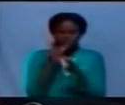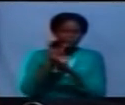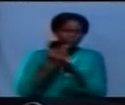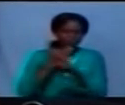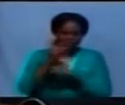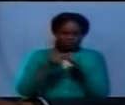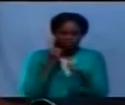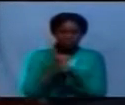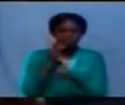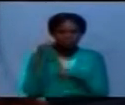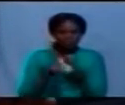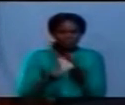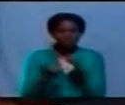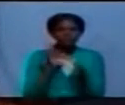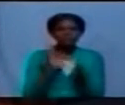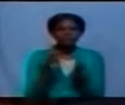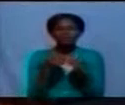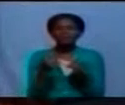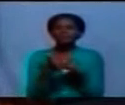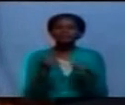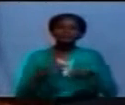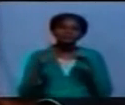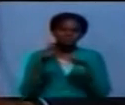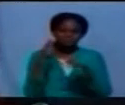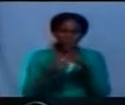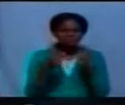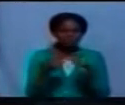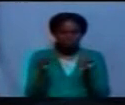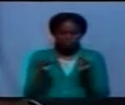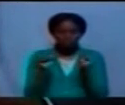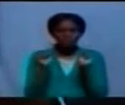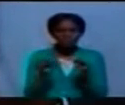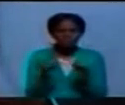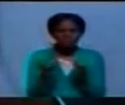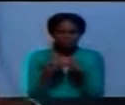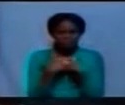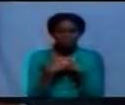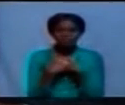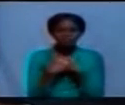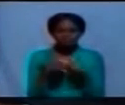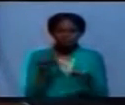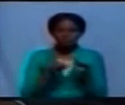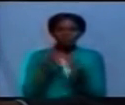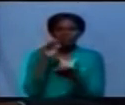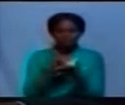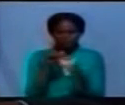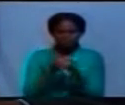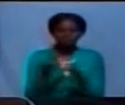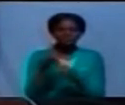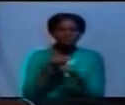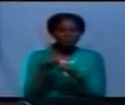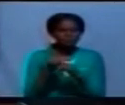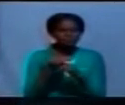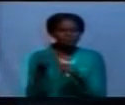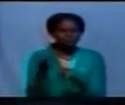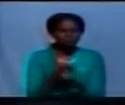end of the year, if the other challenges would not have come in, there would have been a possibility of at least having a marginal reduction even on interest rates, especially